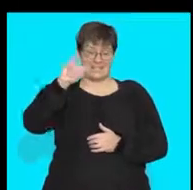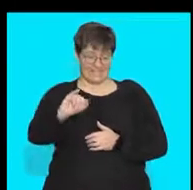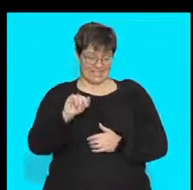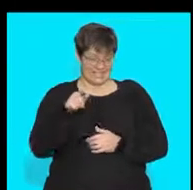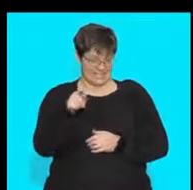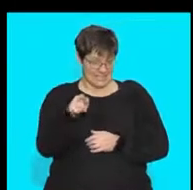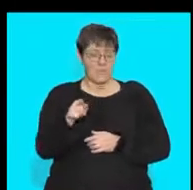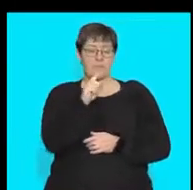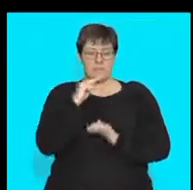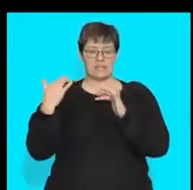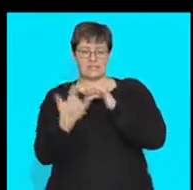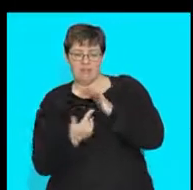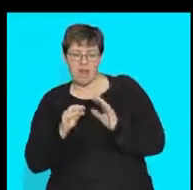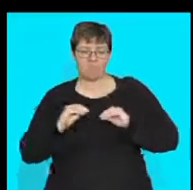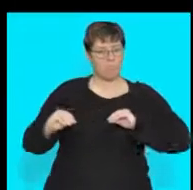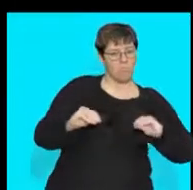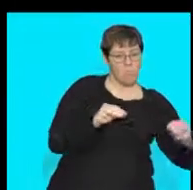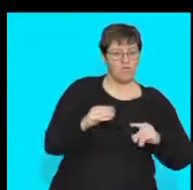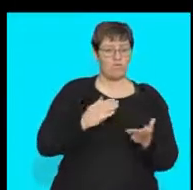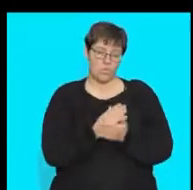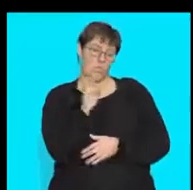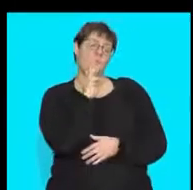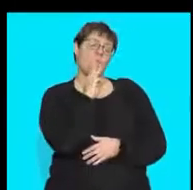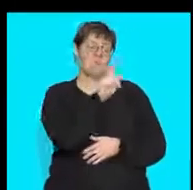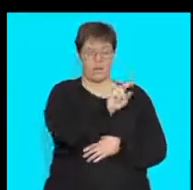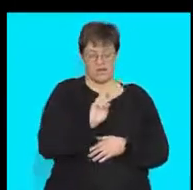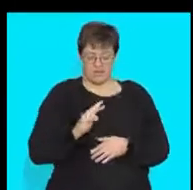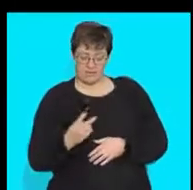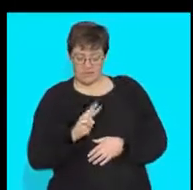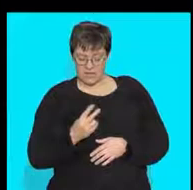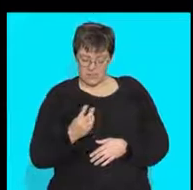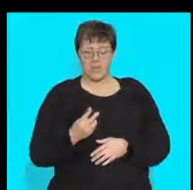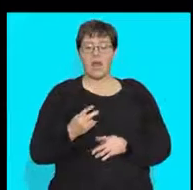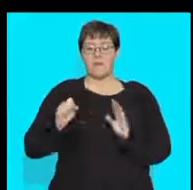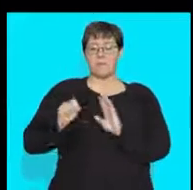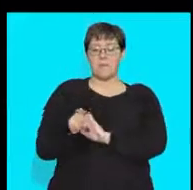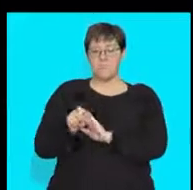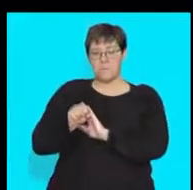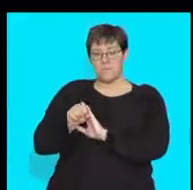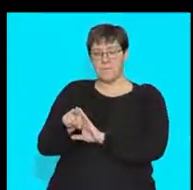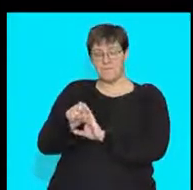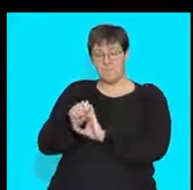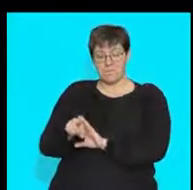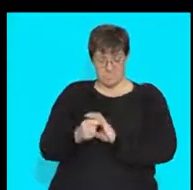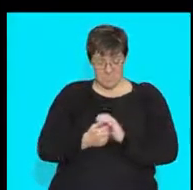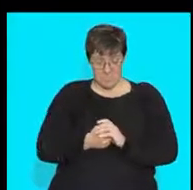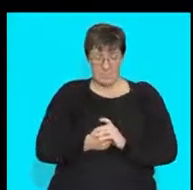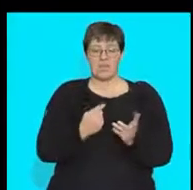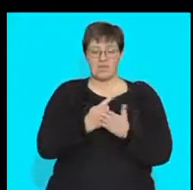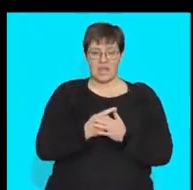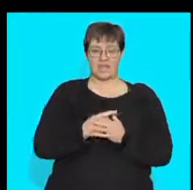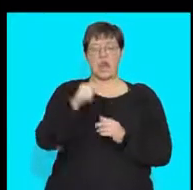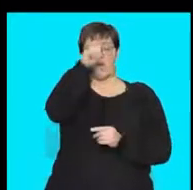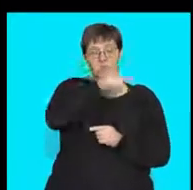right? Very important. They will be stimulated by movement of the liquid and converts the stimuli into impulses. The